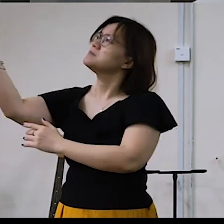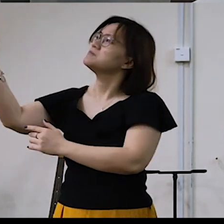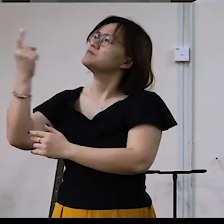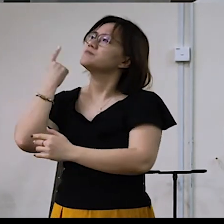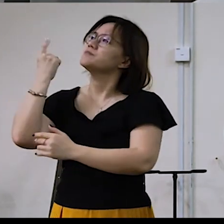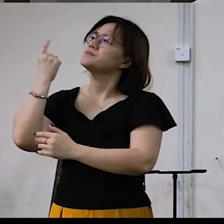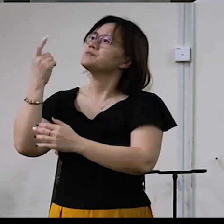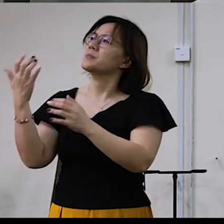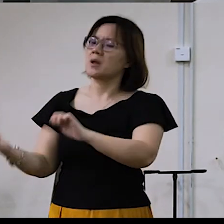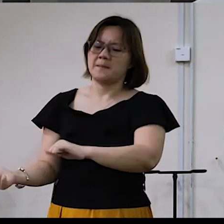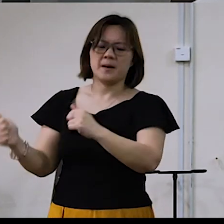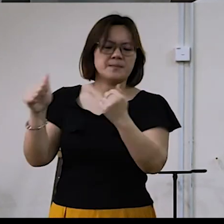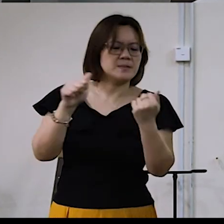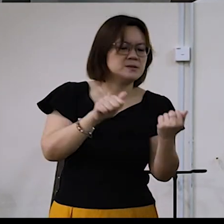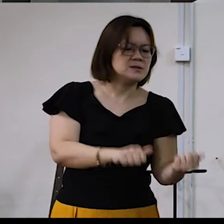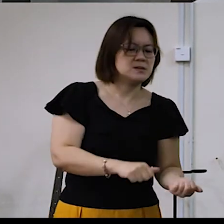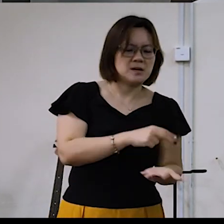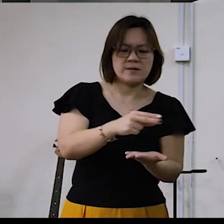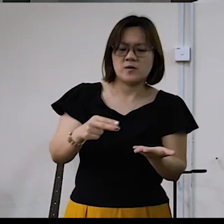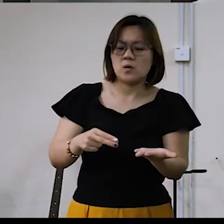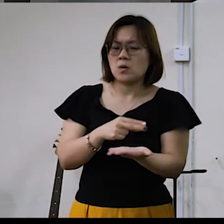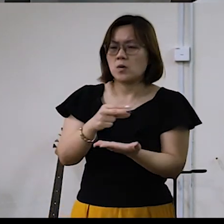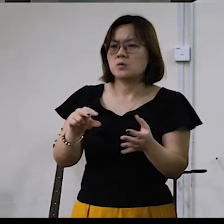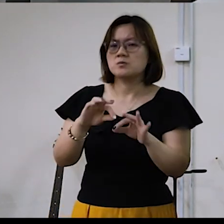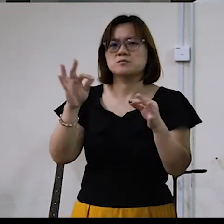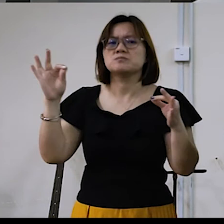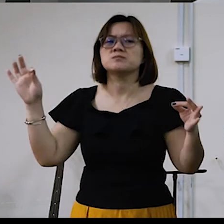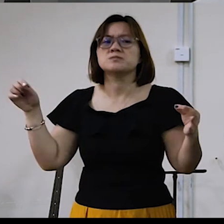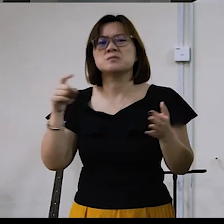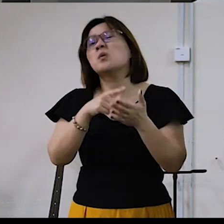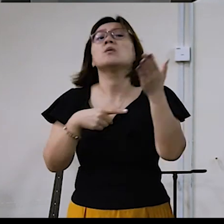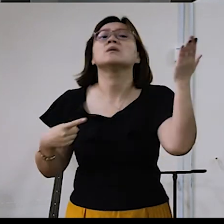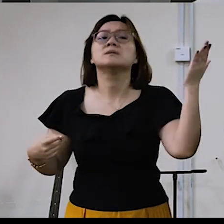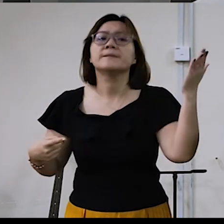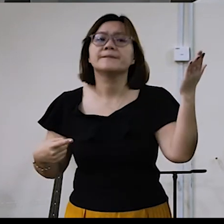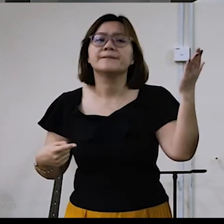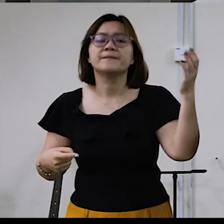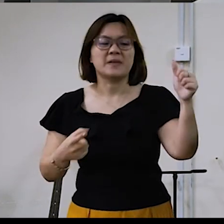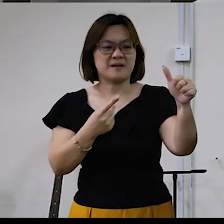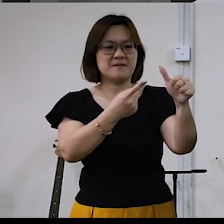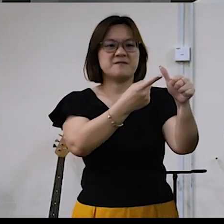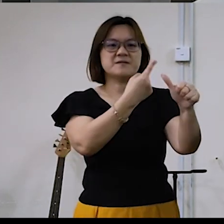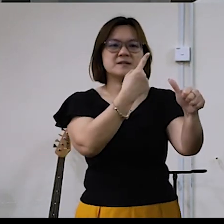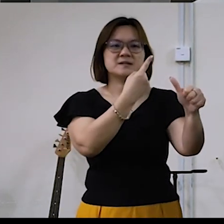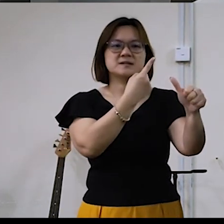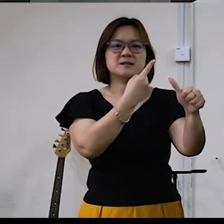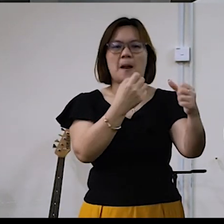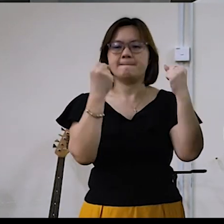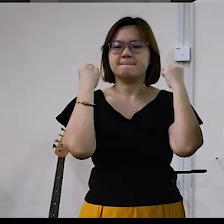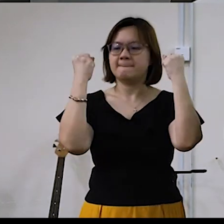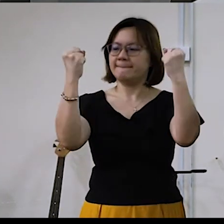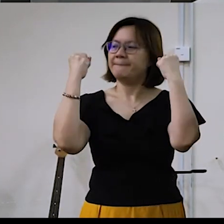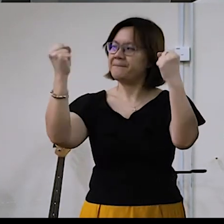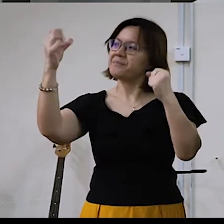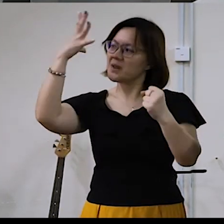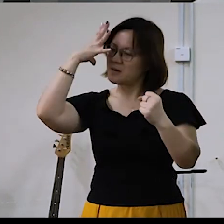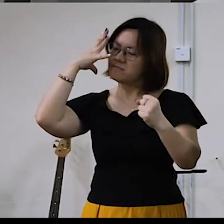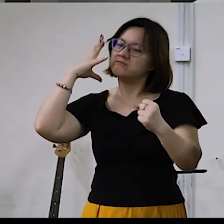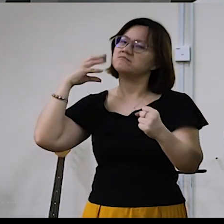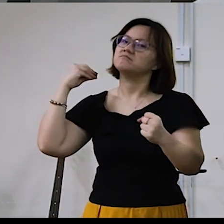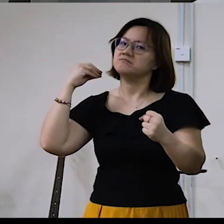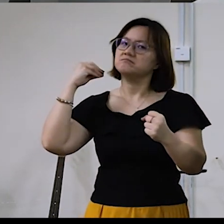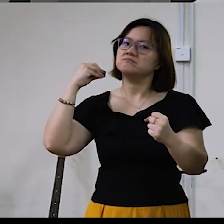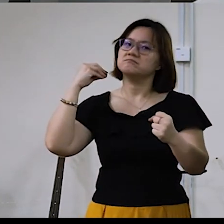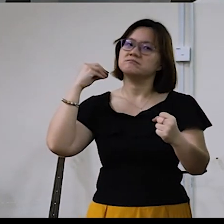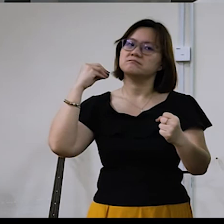pay attention. The first point here is, it's an empowering experience. Everybody say empowering.